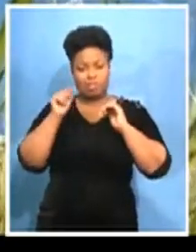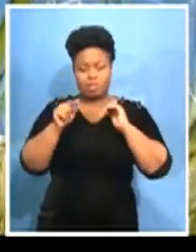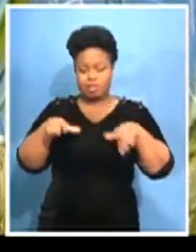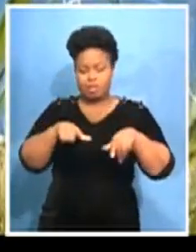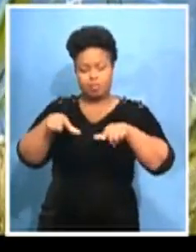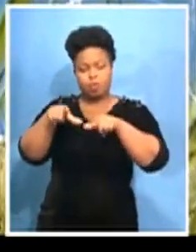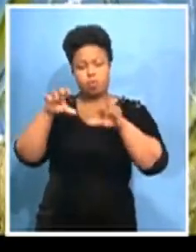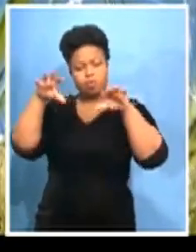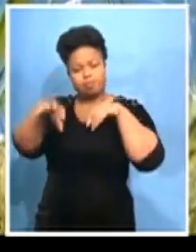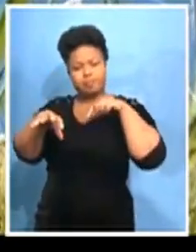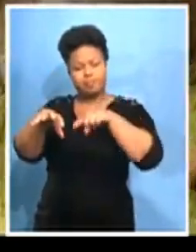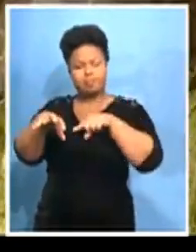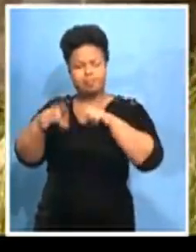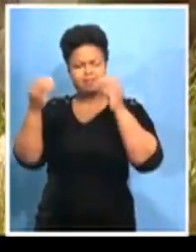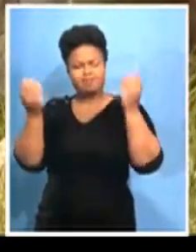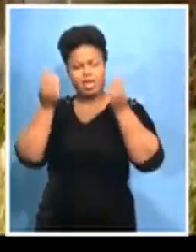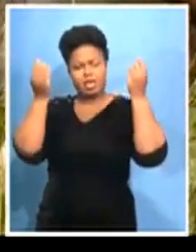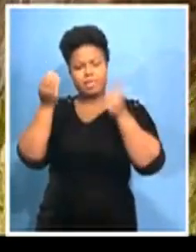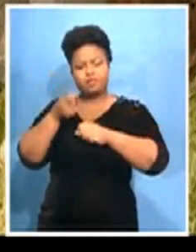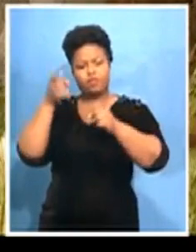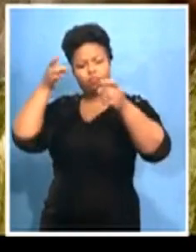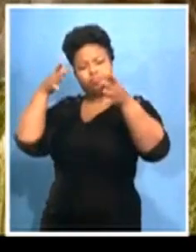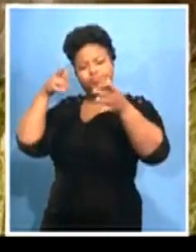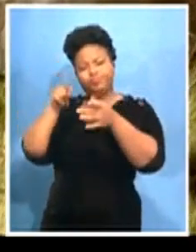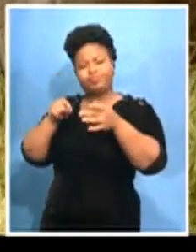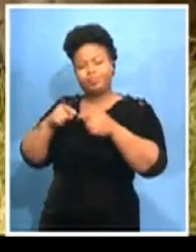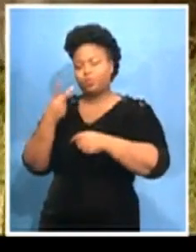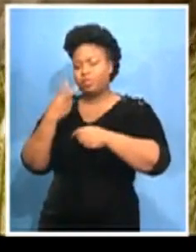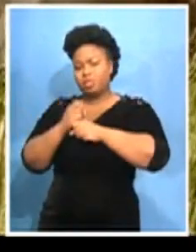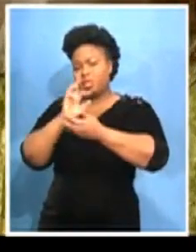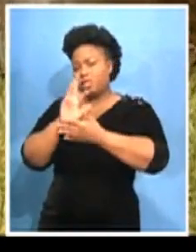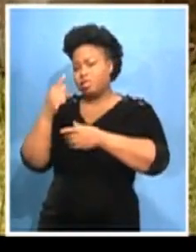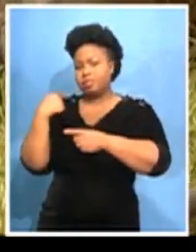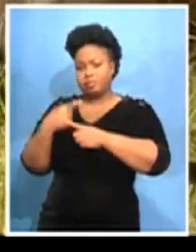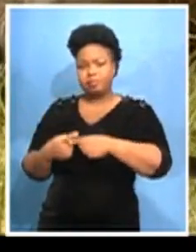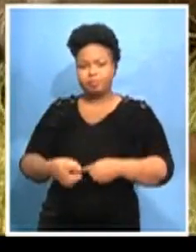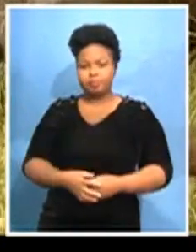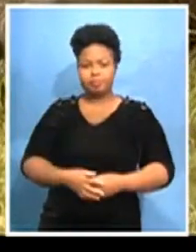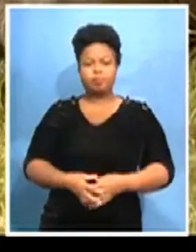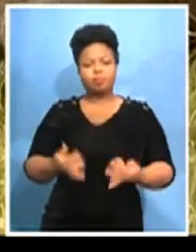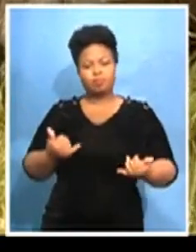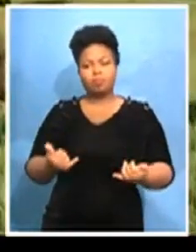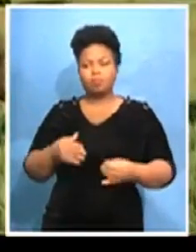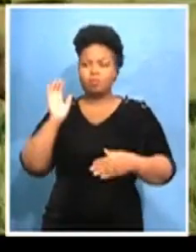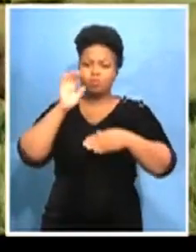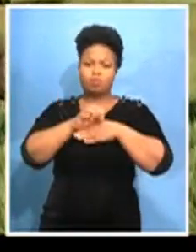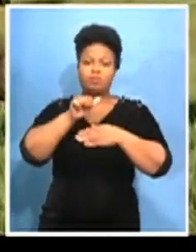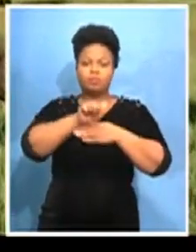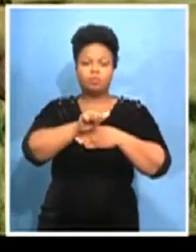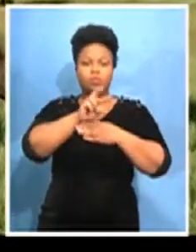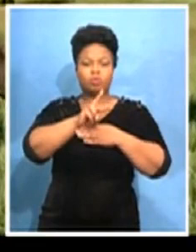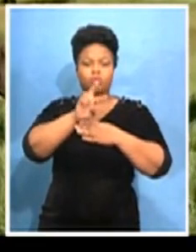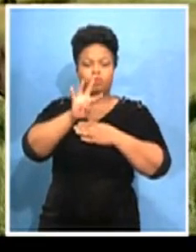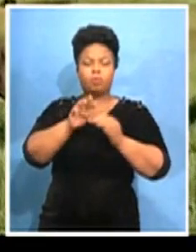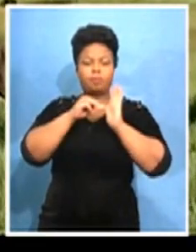hunting destination in 2018, bringing in over 624 million rand. The